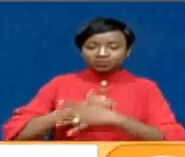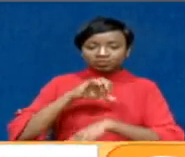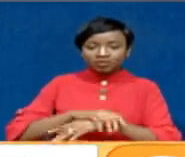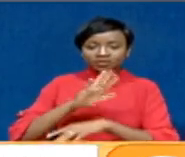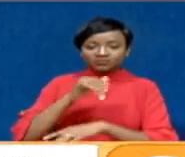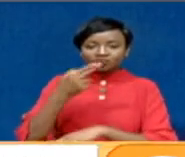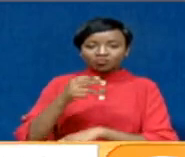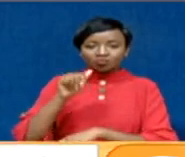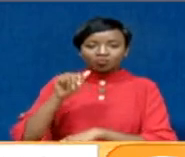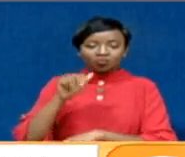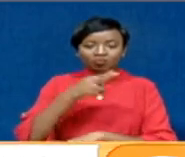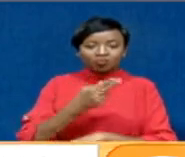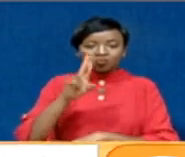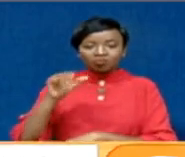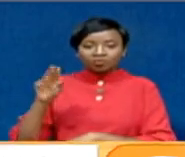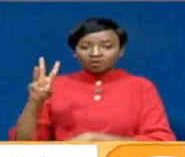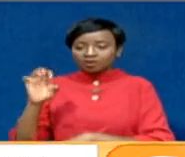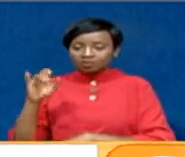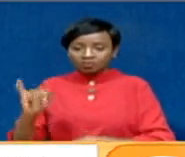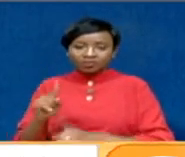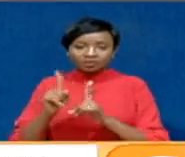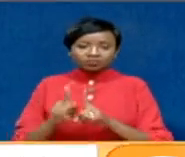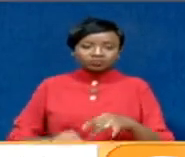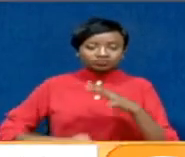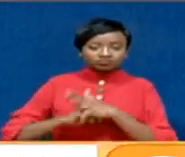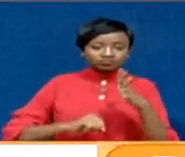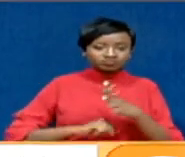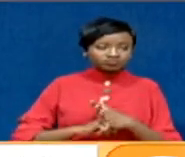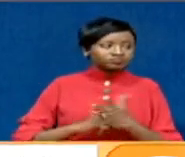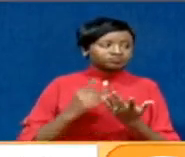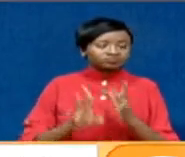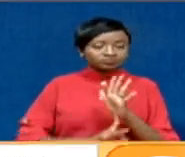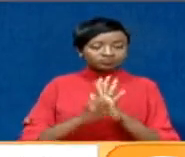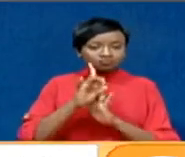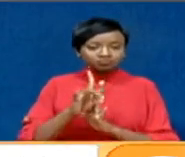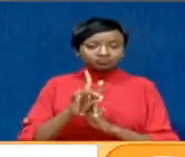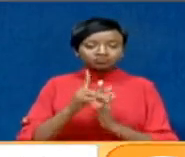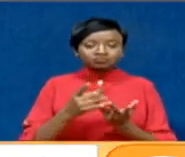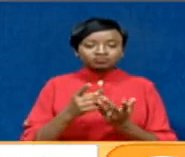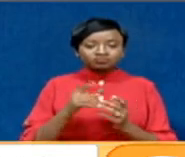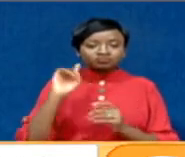provided by Huawei, not only in contributing to